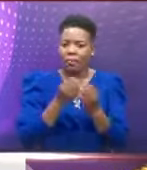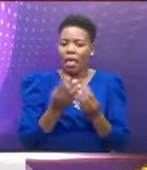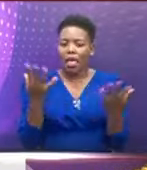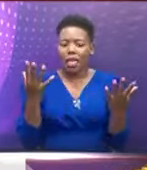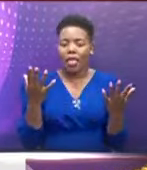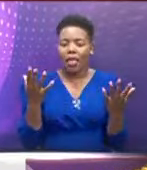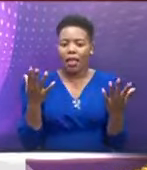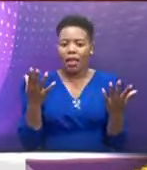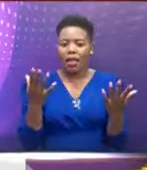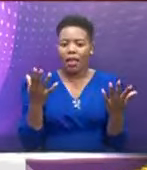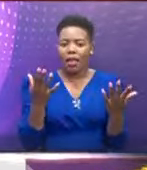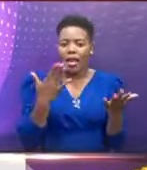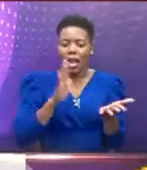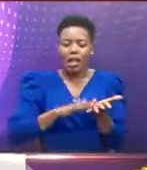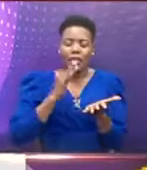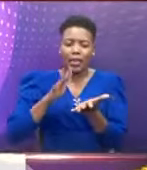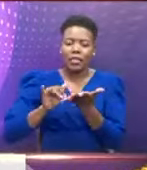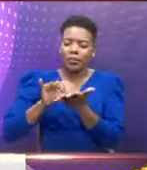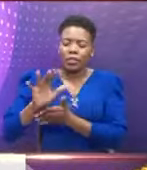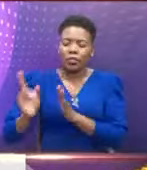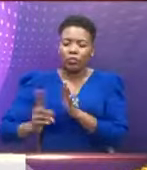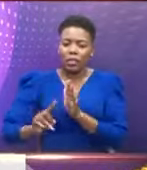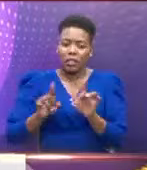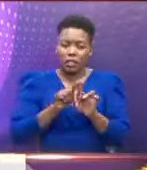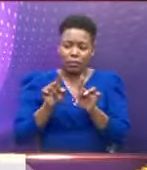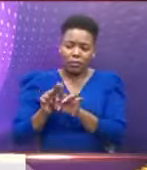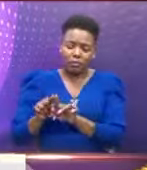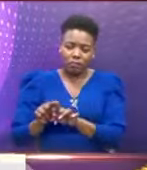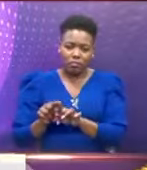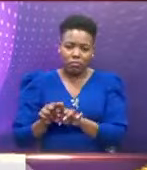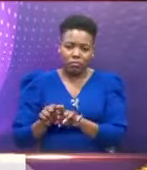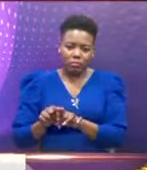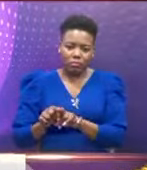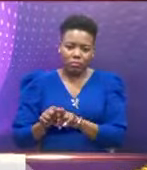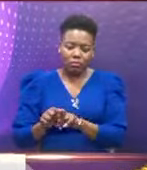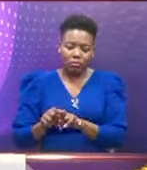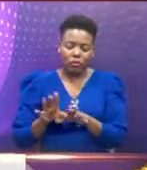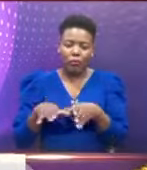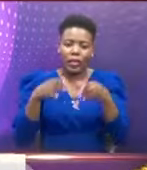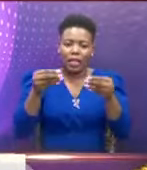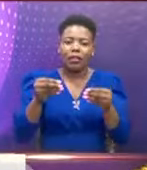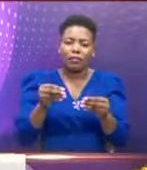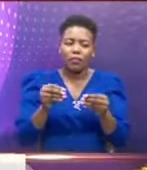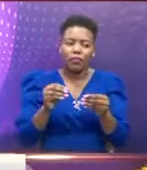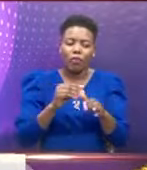cab memos to the various ministries, and I've had to issue a circular to all ministries.